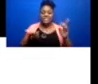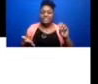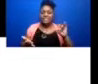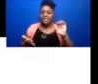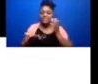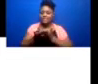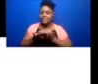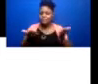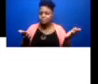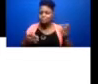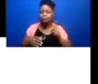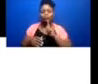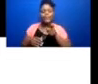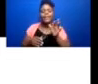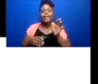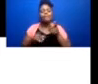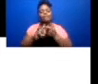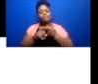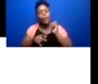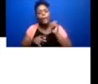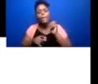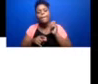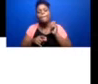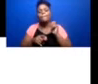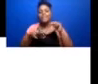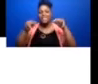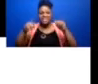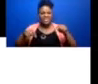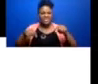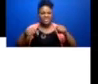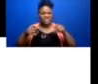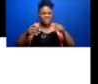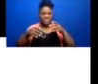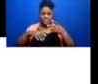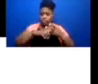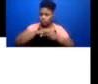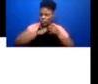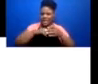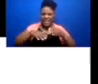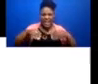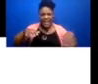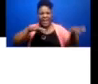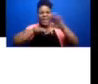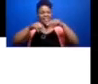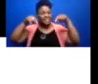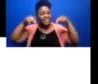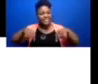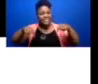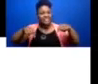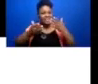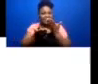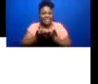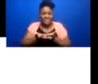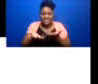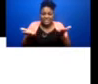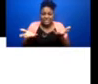land that connects our digital devices, and that this hardware is